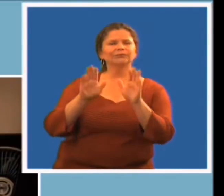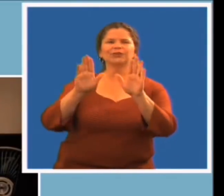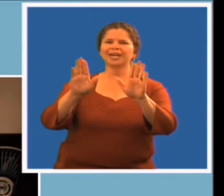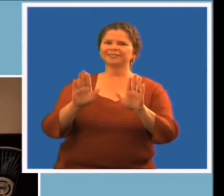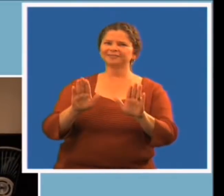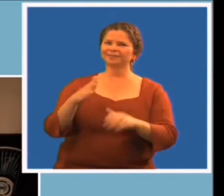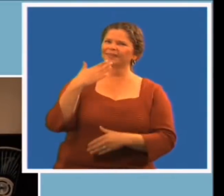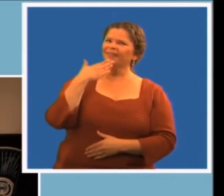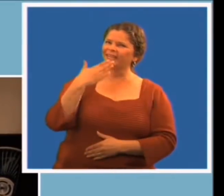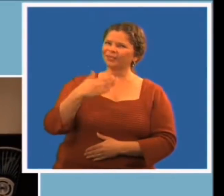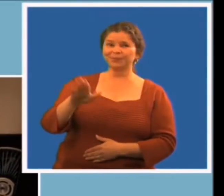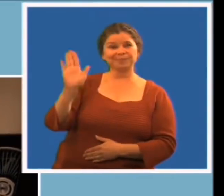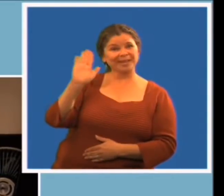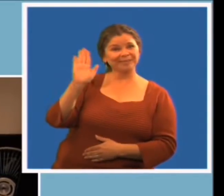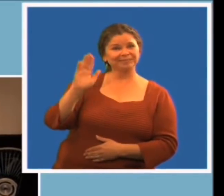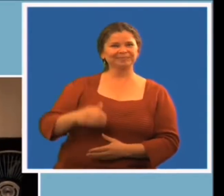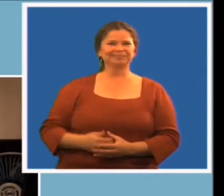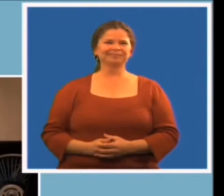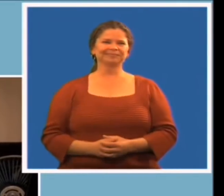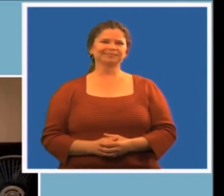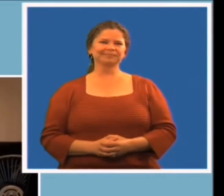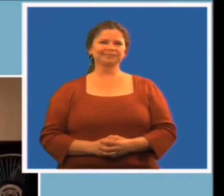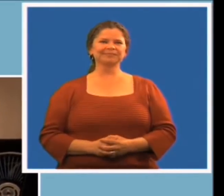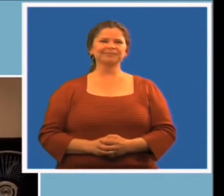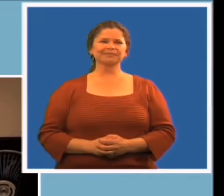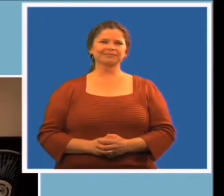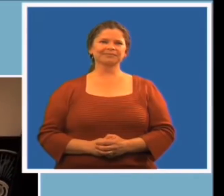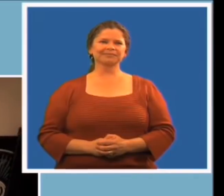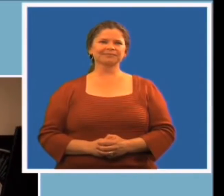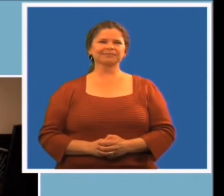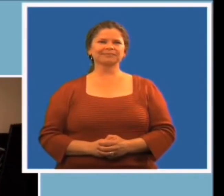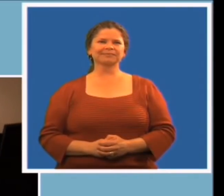Great. Thank you. Bye-bye.